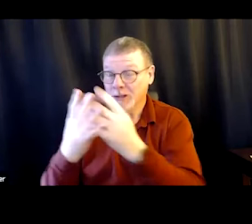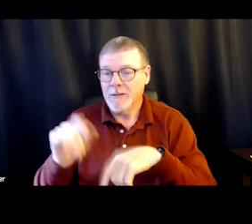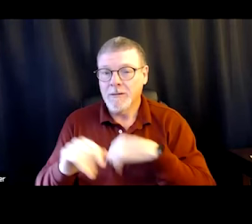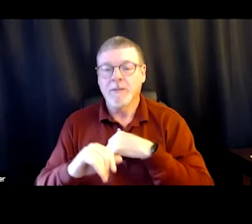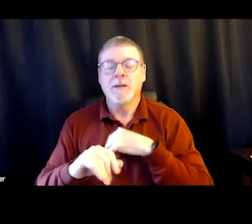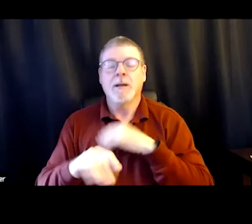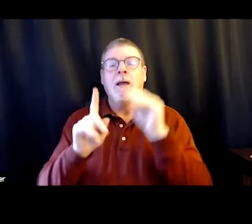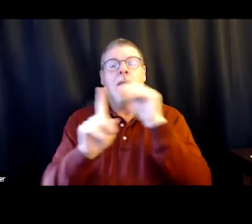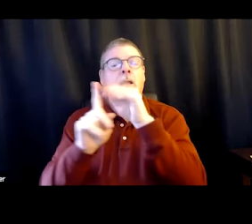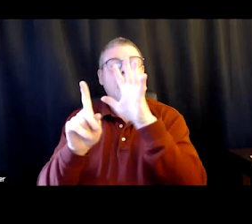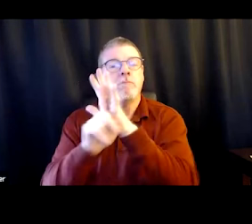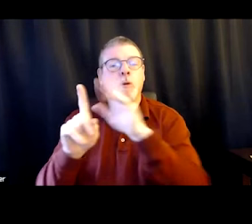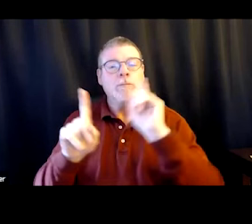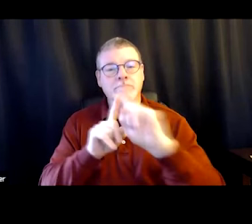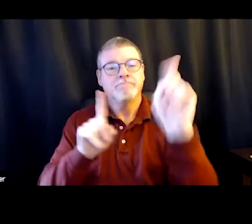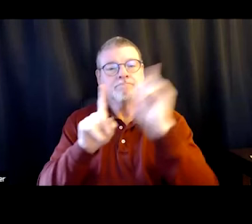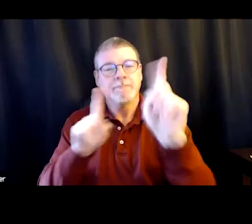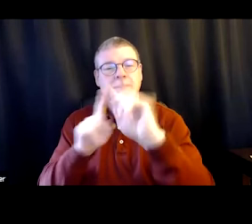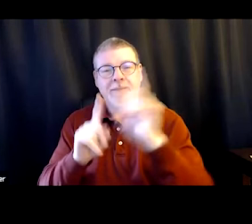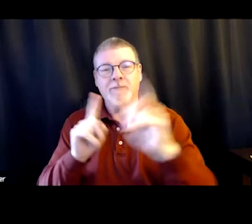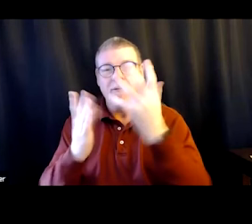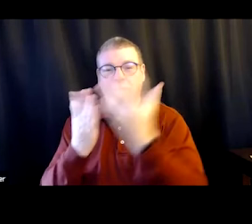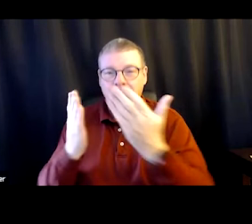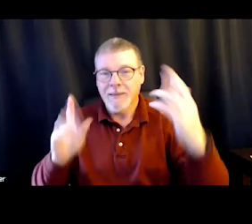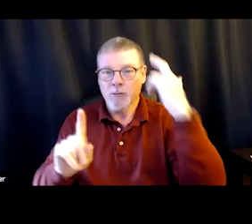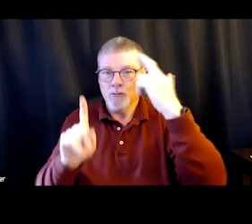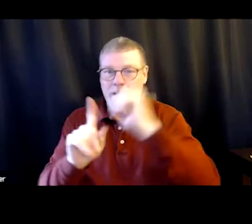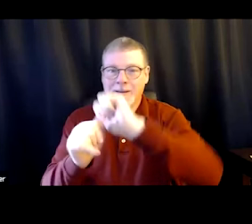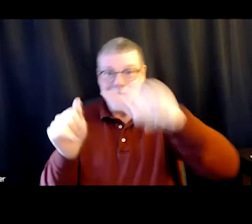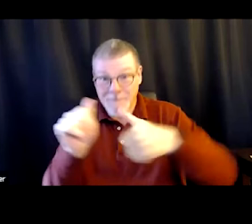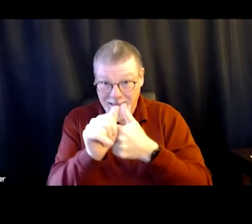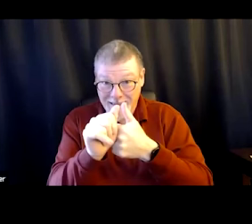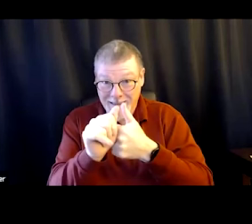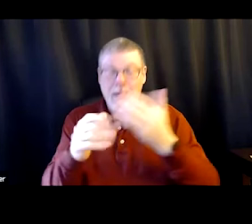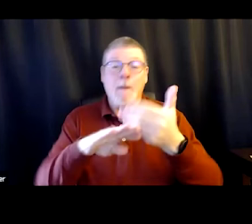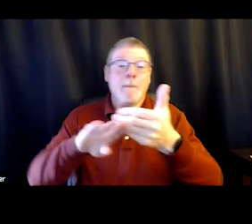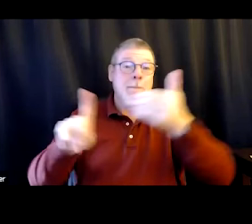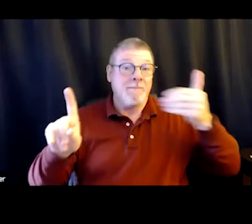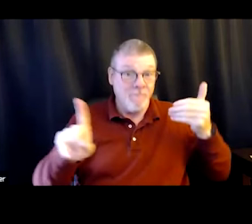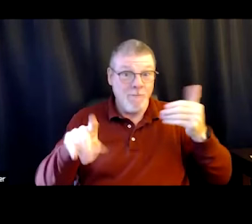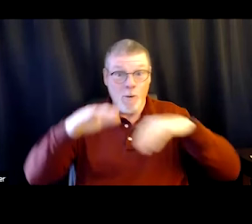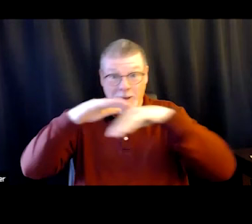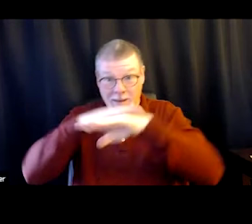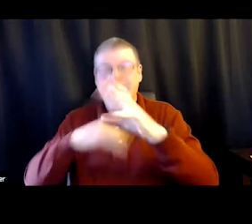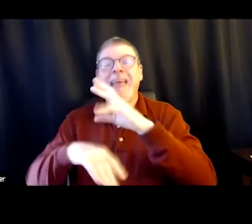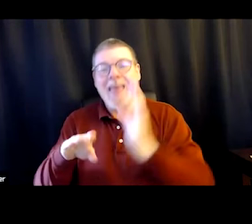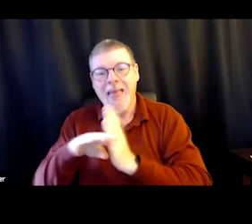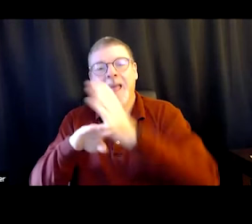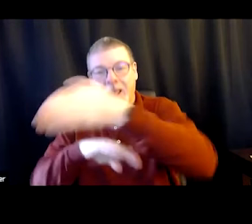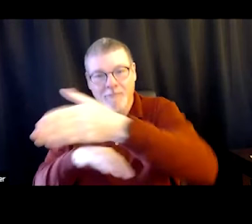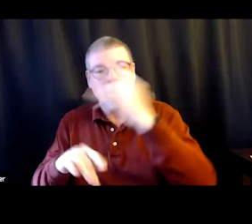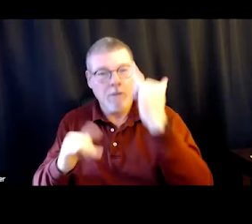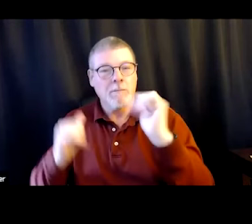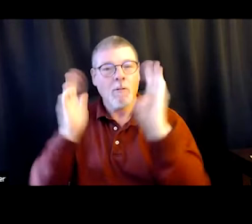exposed to factors prior to their incarceration and post-incarceration and the sort of expedience of an